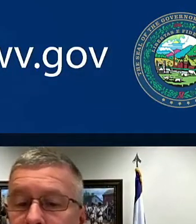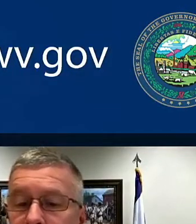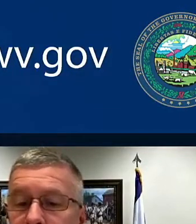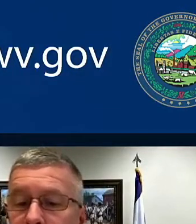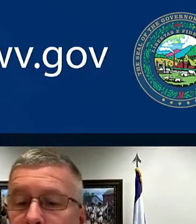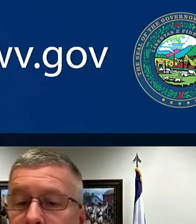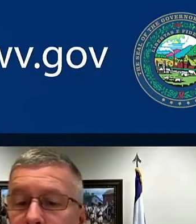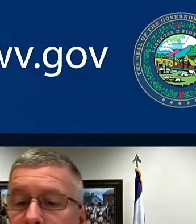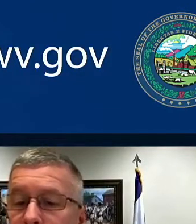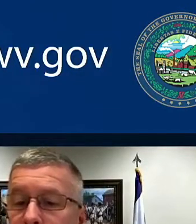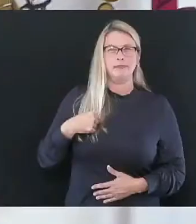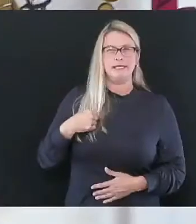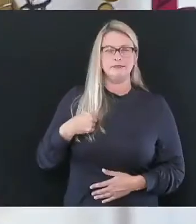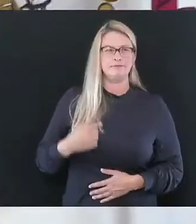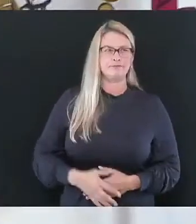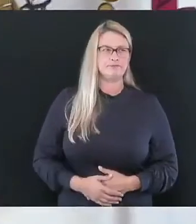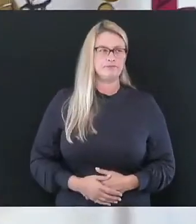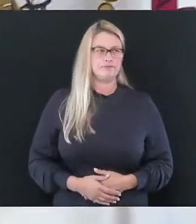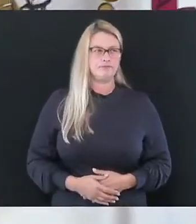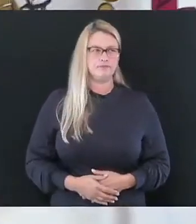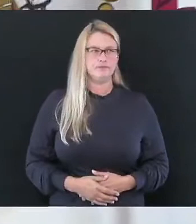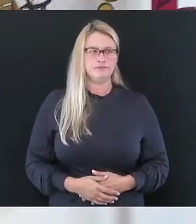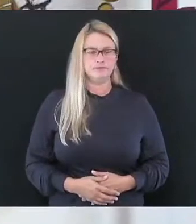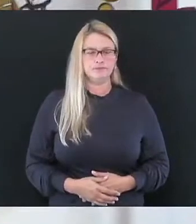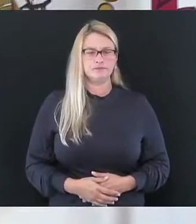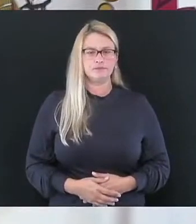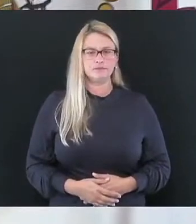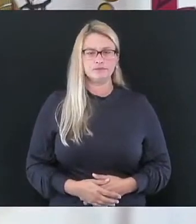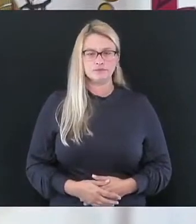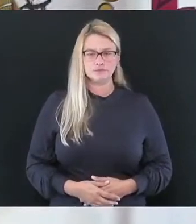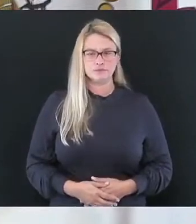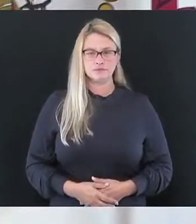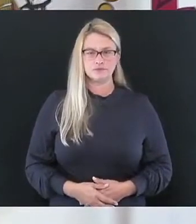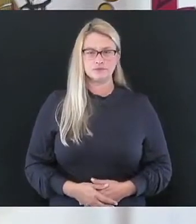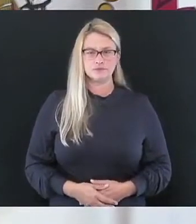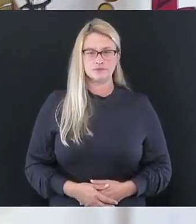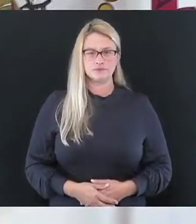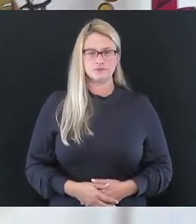Come back to me just 1 second, Jordan. You know,